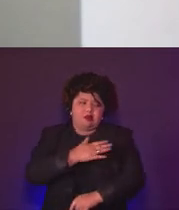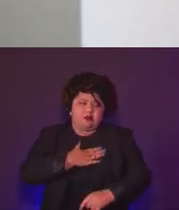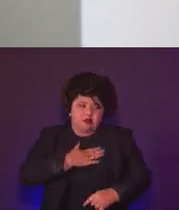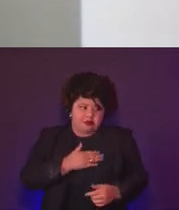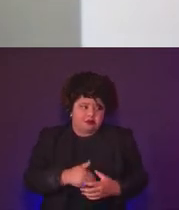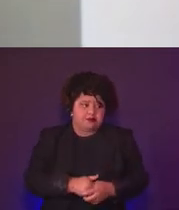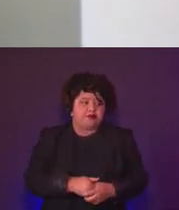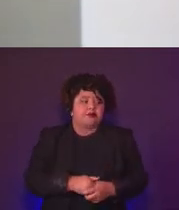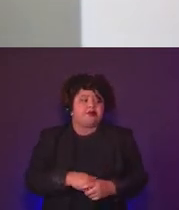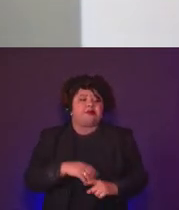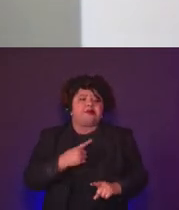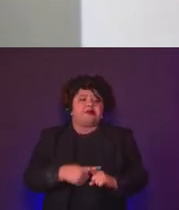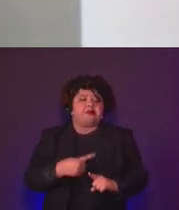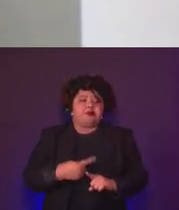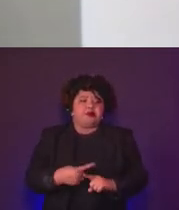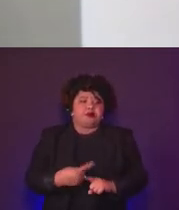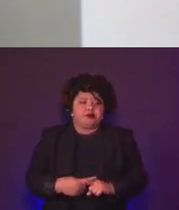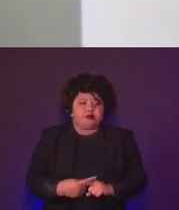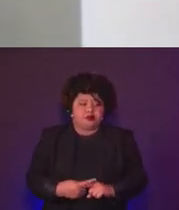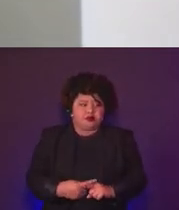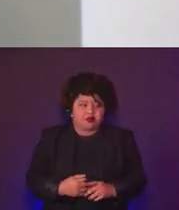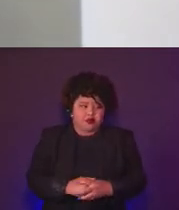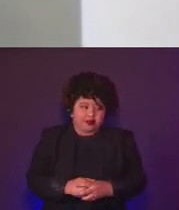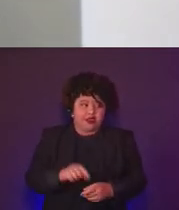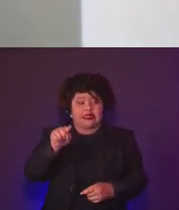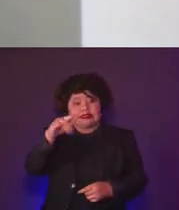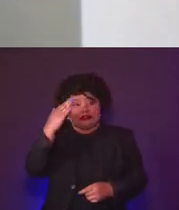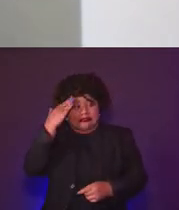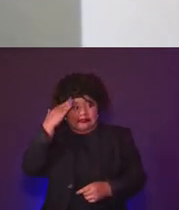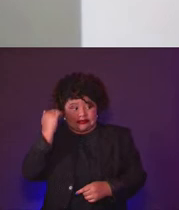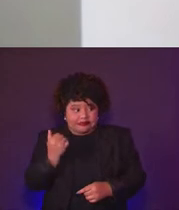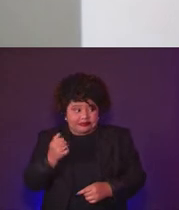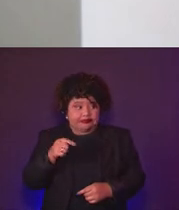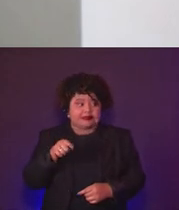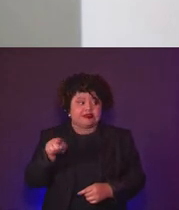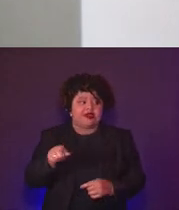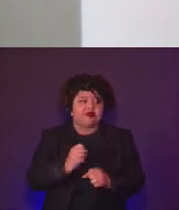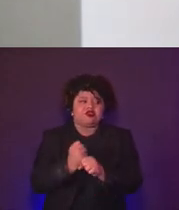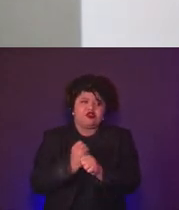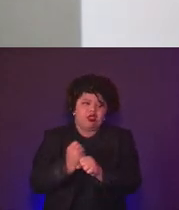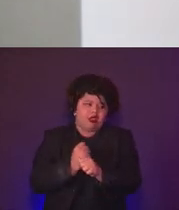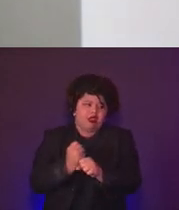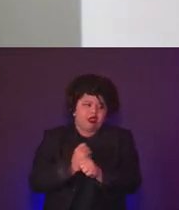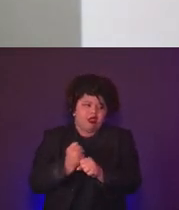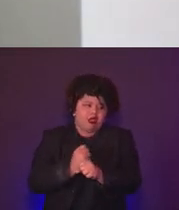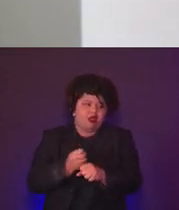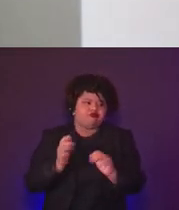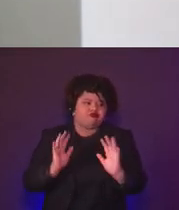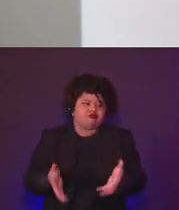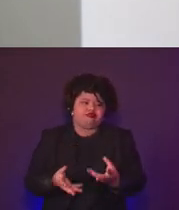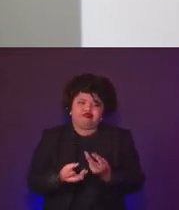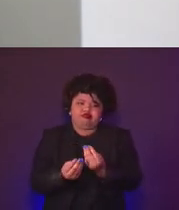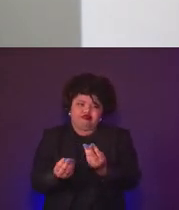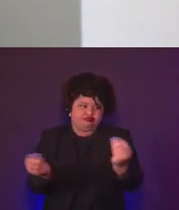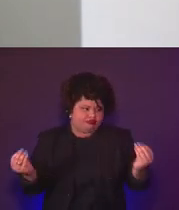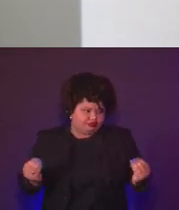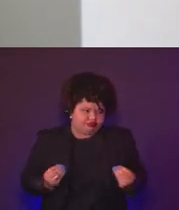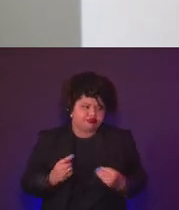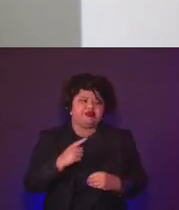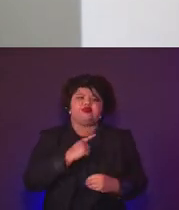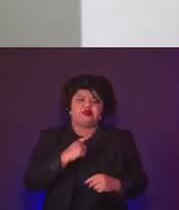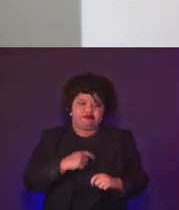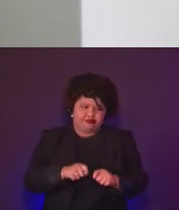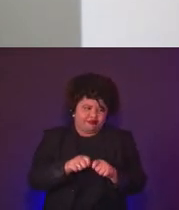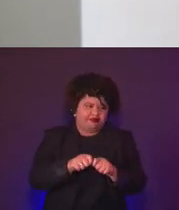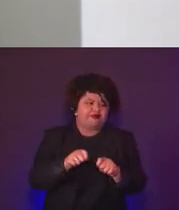know, even though the last version might be several years old, so much of it still applies to what we're doing and